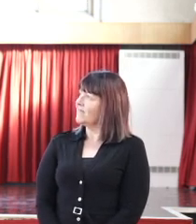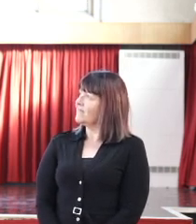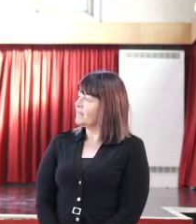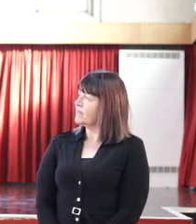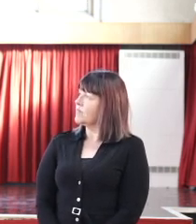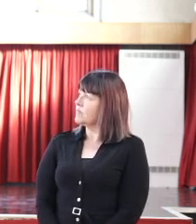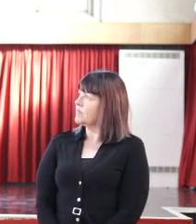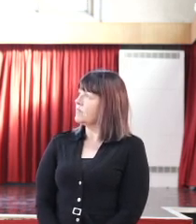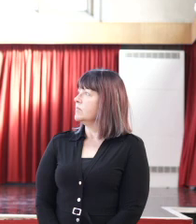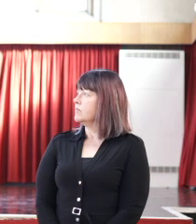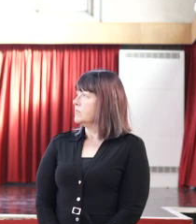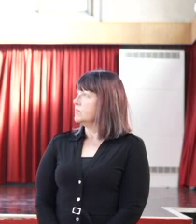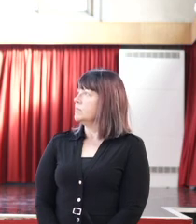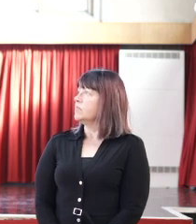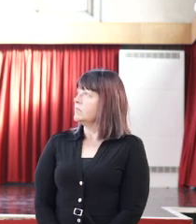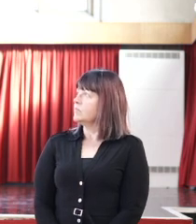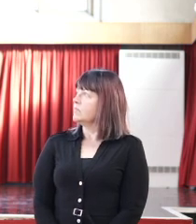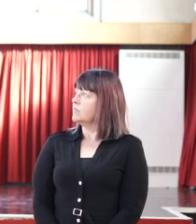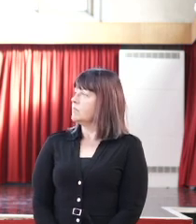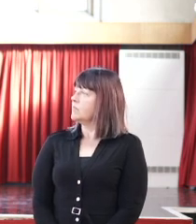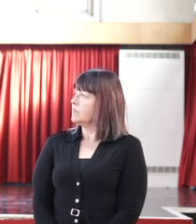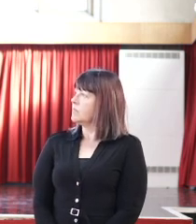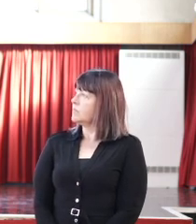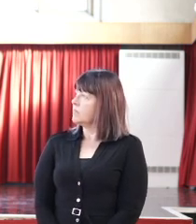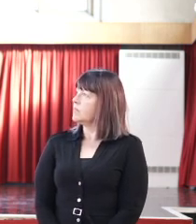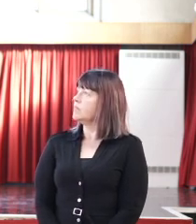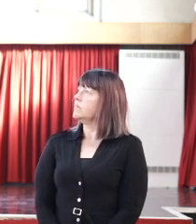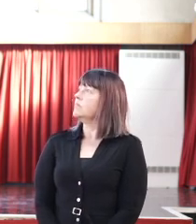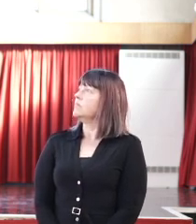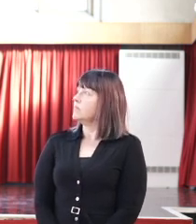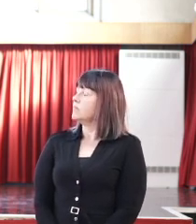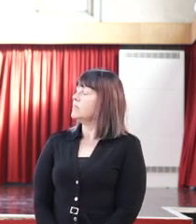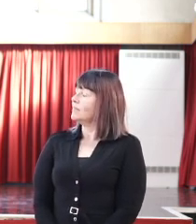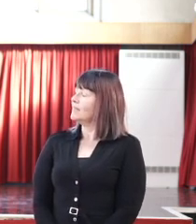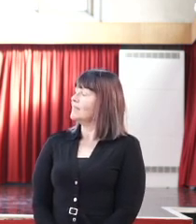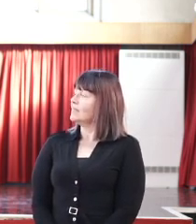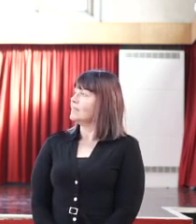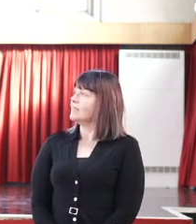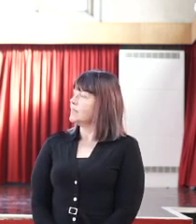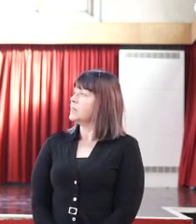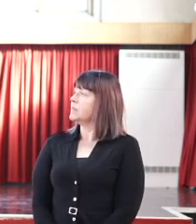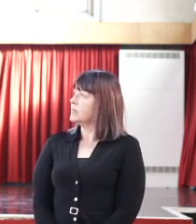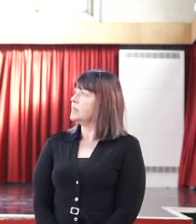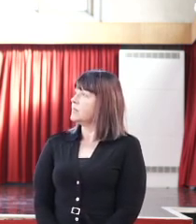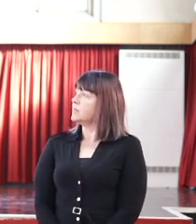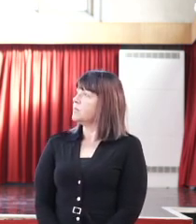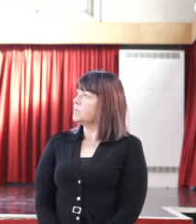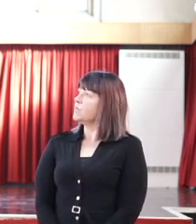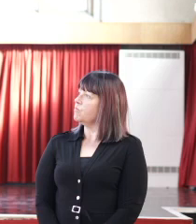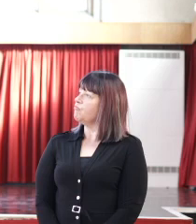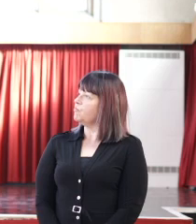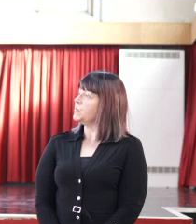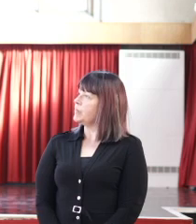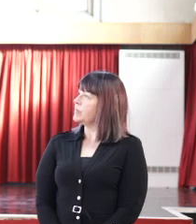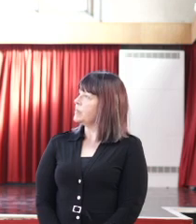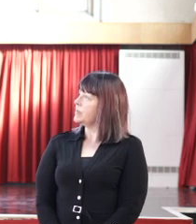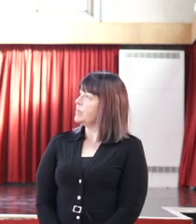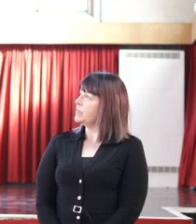And it could be fast music, could be slow, could be very noisy, could be quiet. We use our whole bodies to feel that